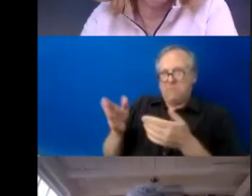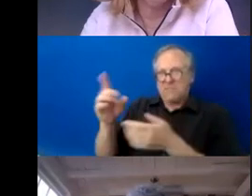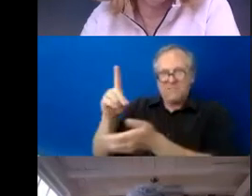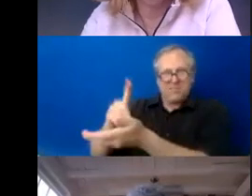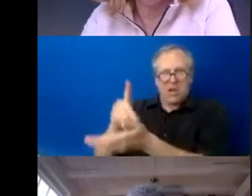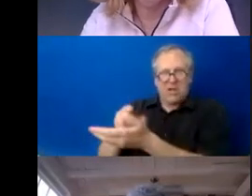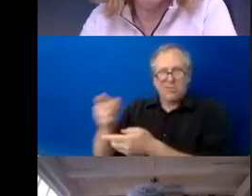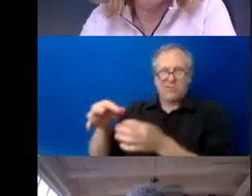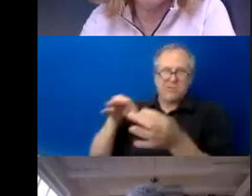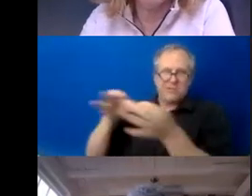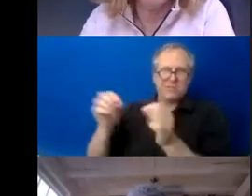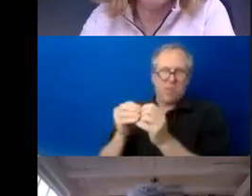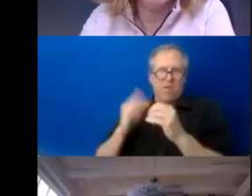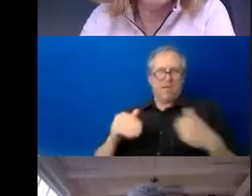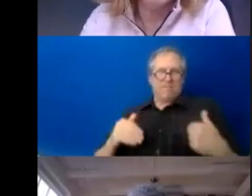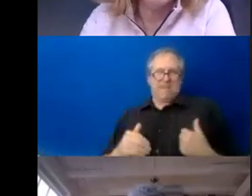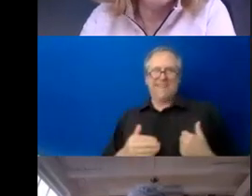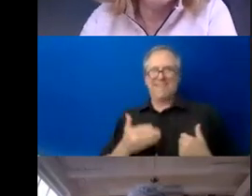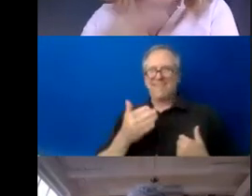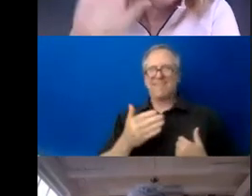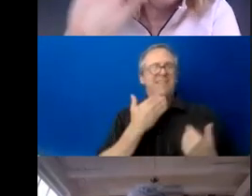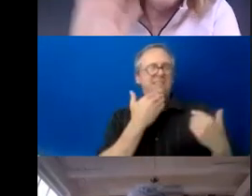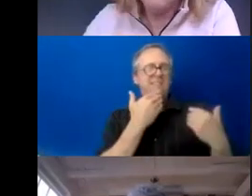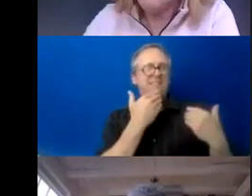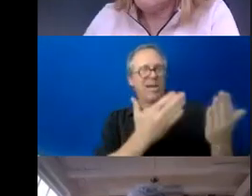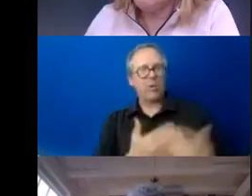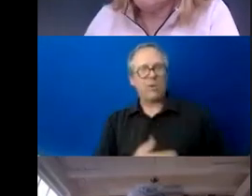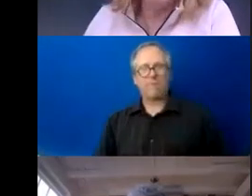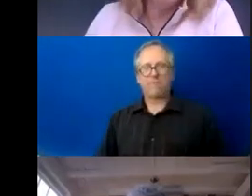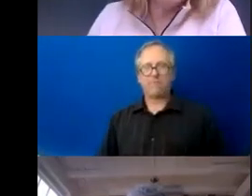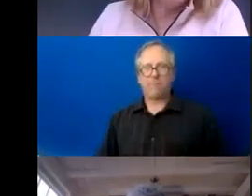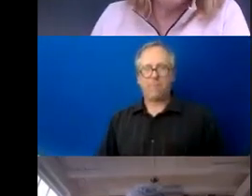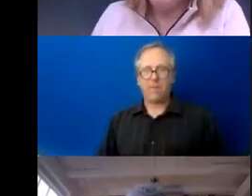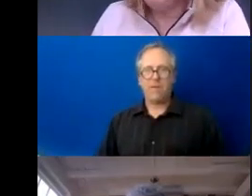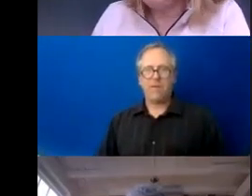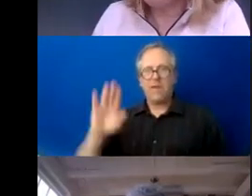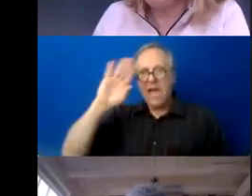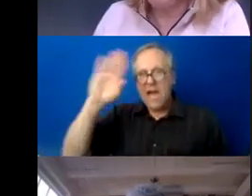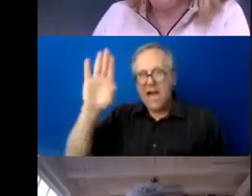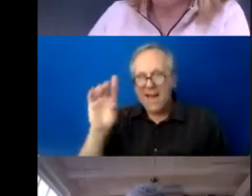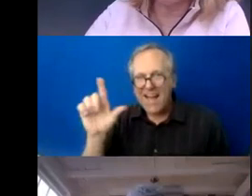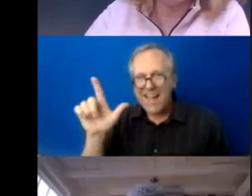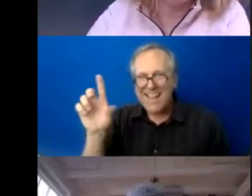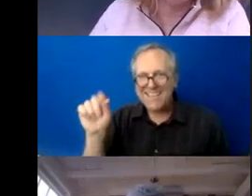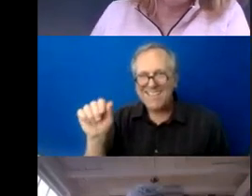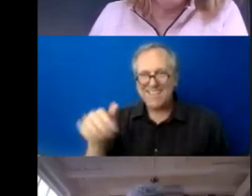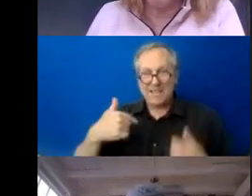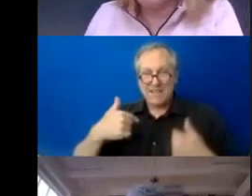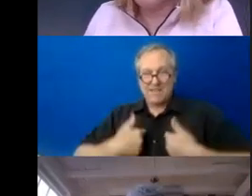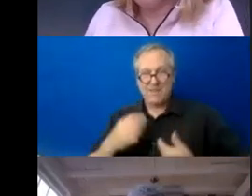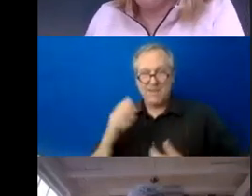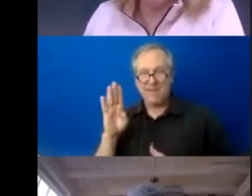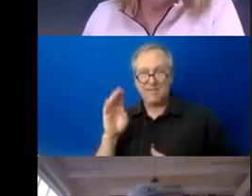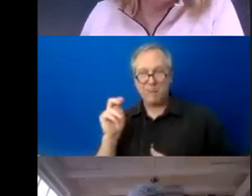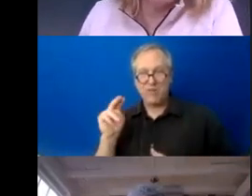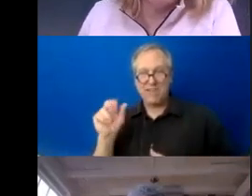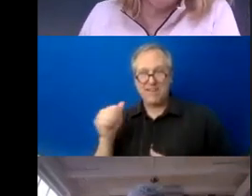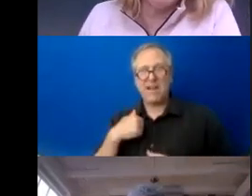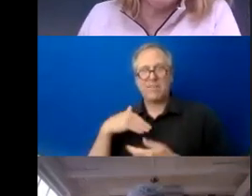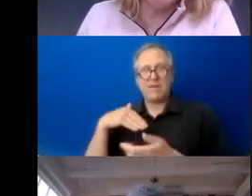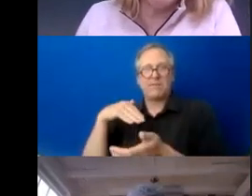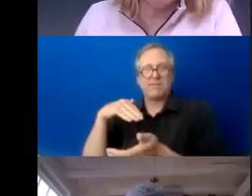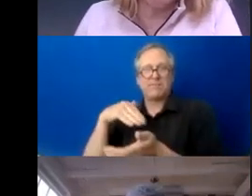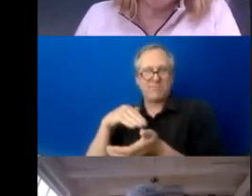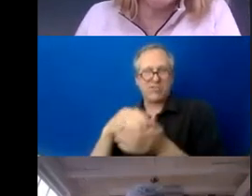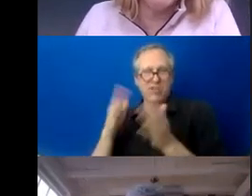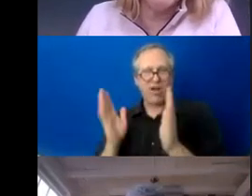depth than I can go into. Okay, thank you. Yeah. Yeah, hi, Linda. So this is Brina Holmes. I'm a pediatrician as